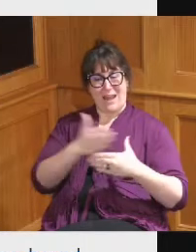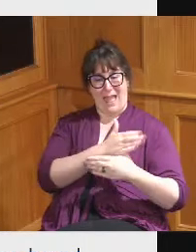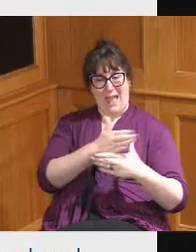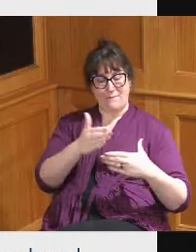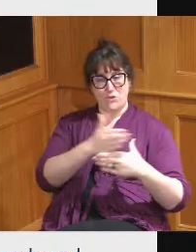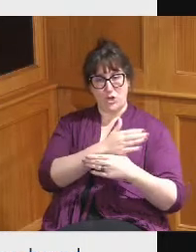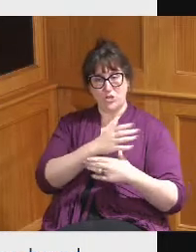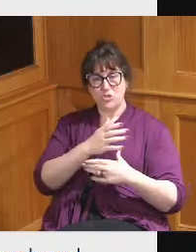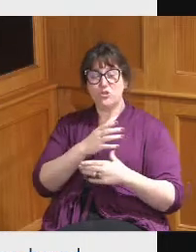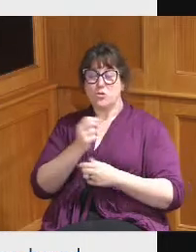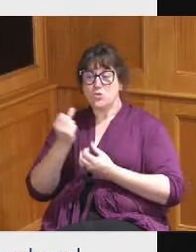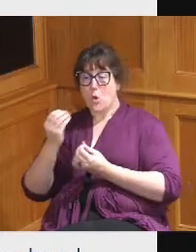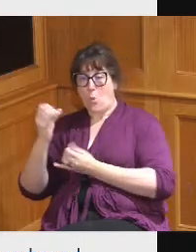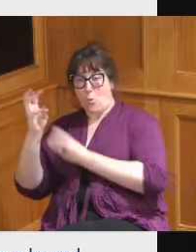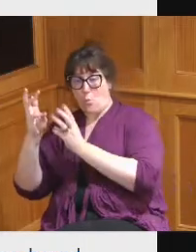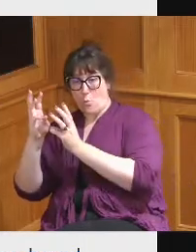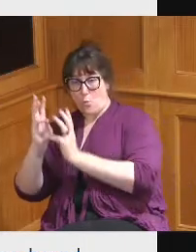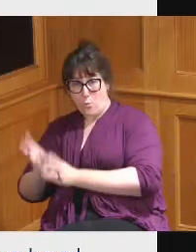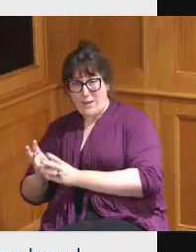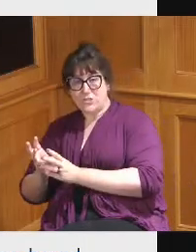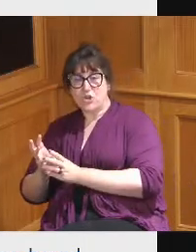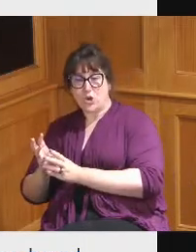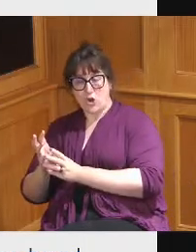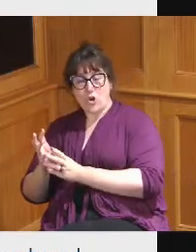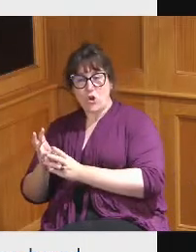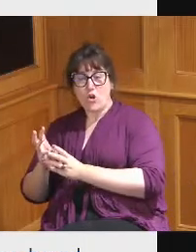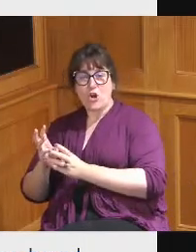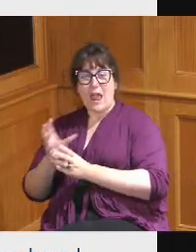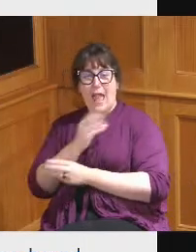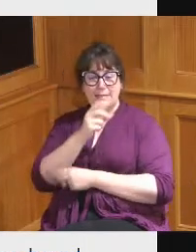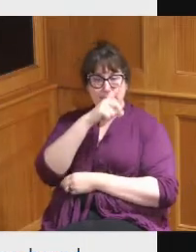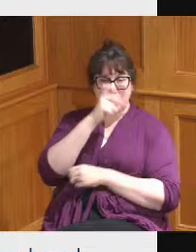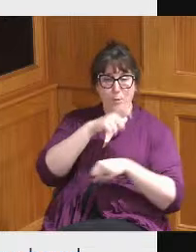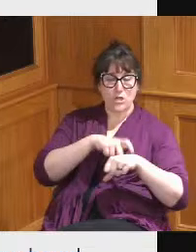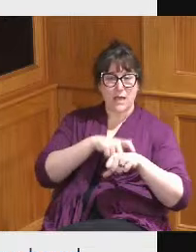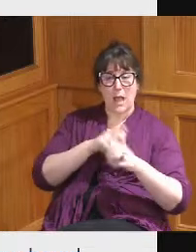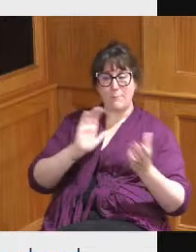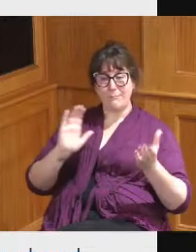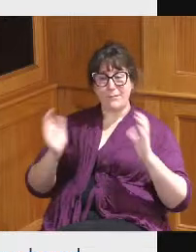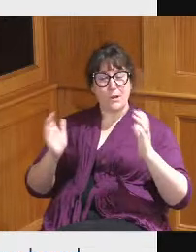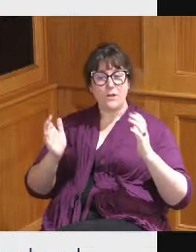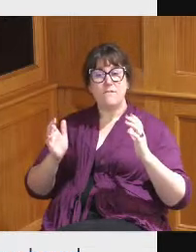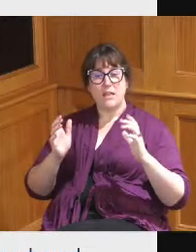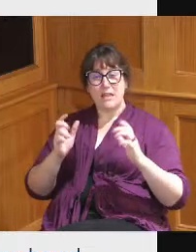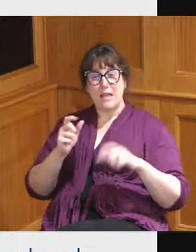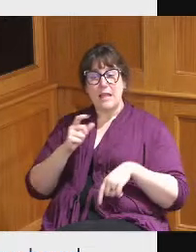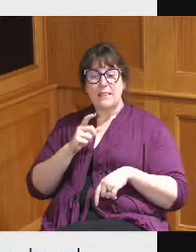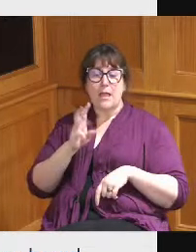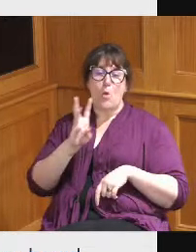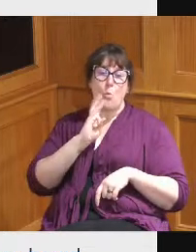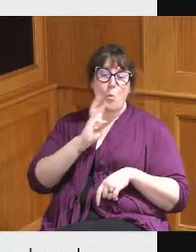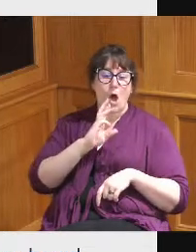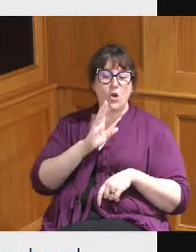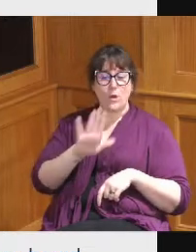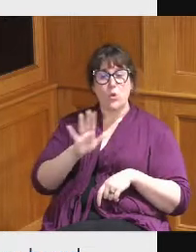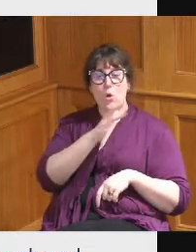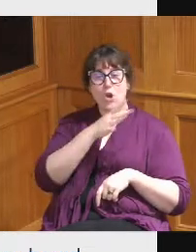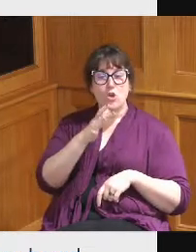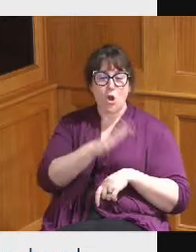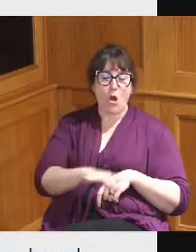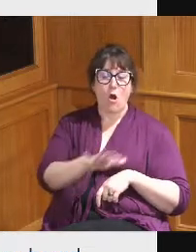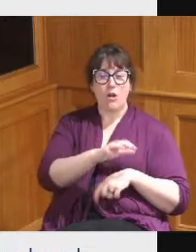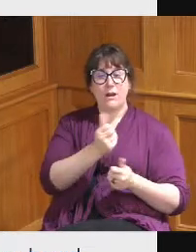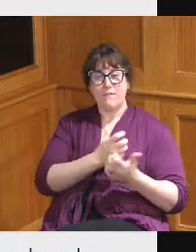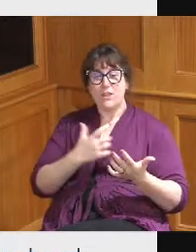billing period. And if you go above that in the summer, because typically you're watering your lawn or your garden that isn't coming to the sewer, we do not bill for